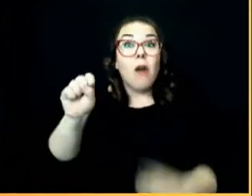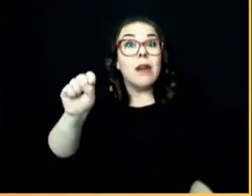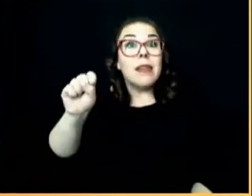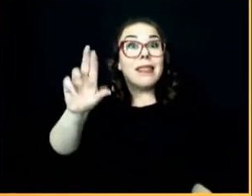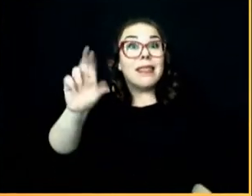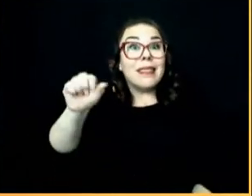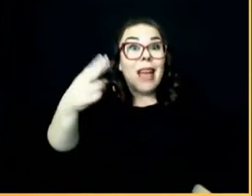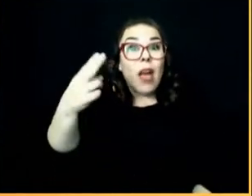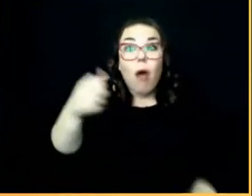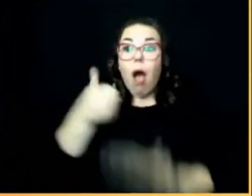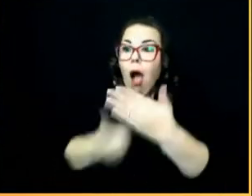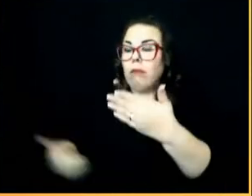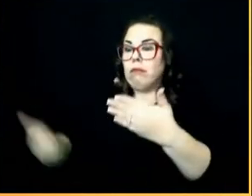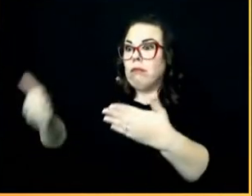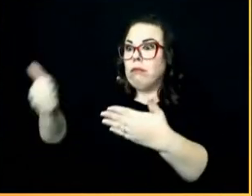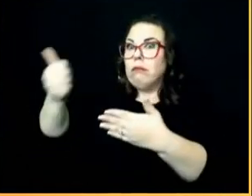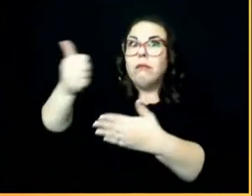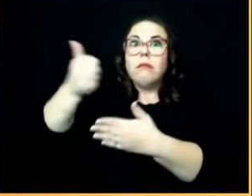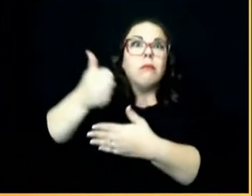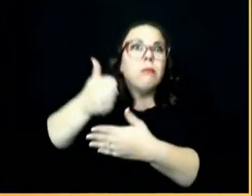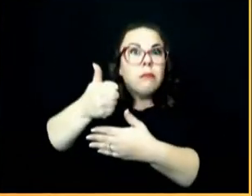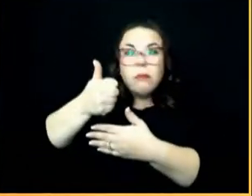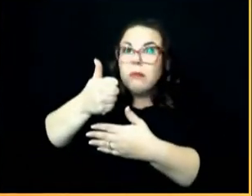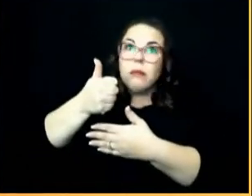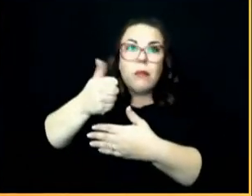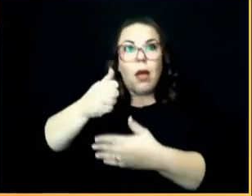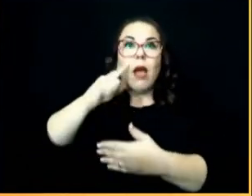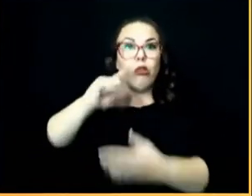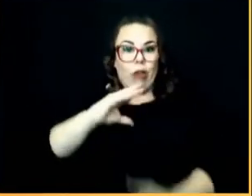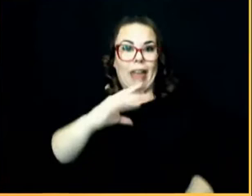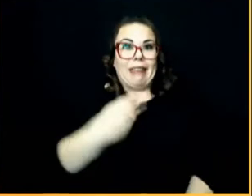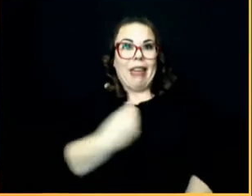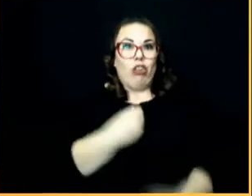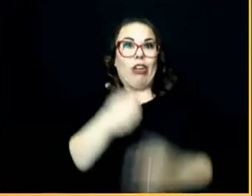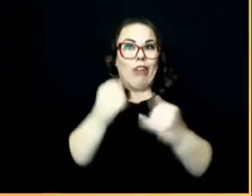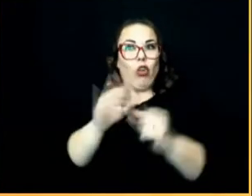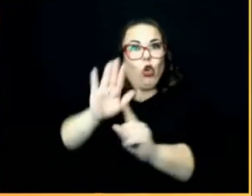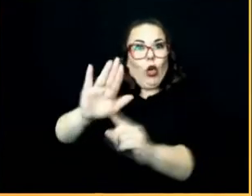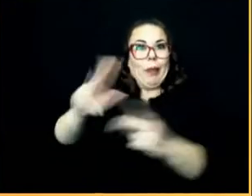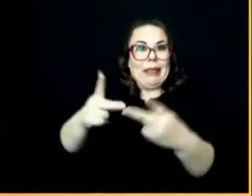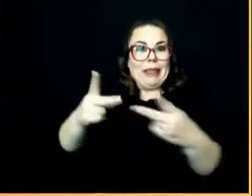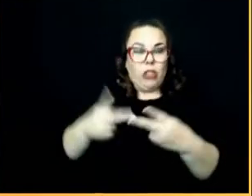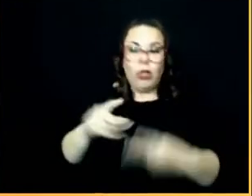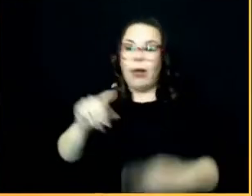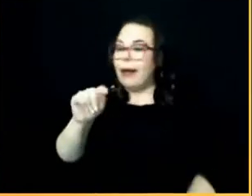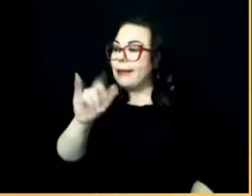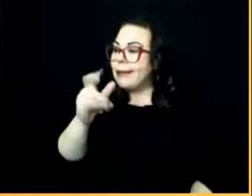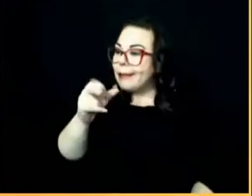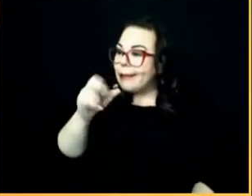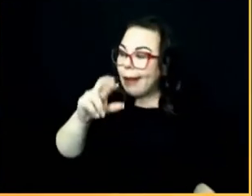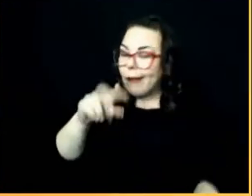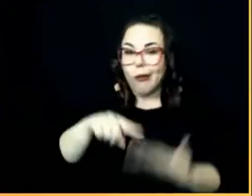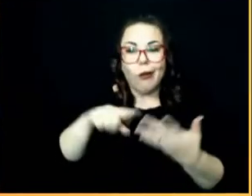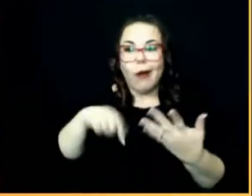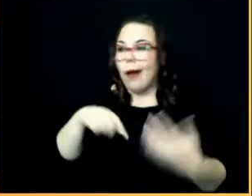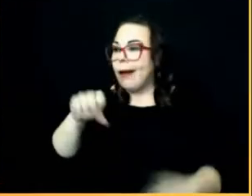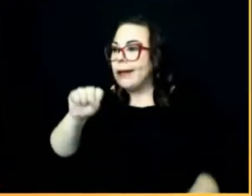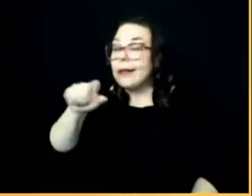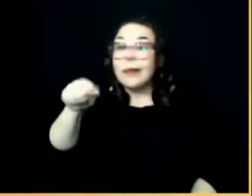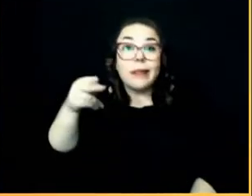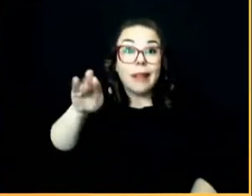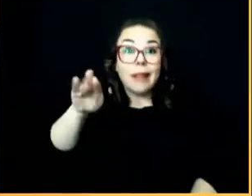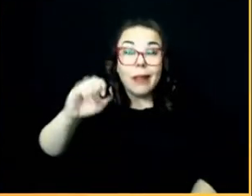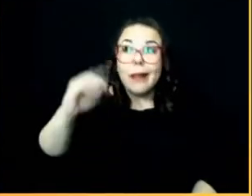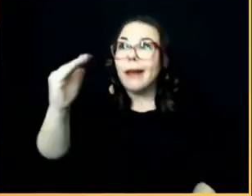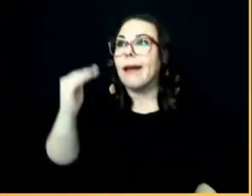ranking transgender public official in the country. Taylor Small won in Vermont. Stephanie Byers won in